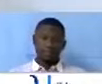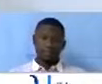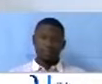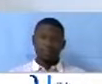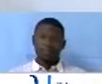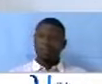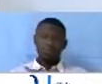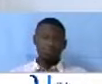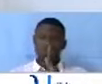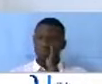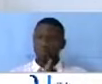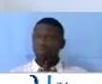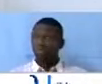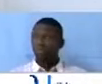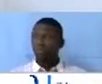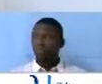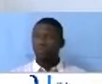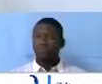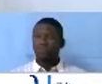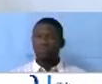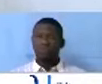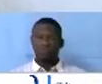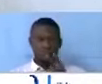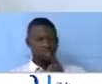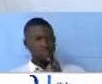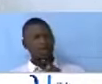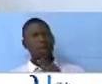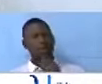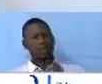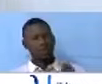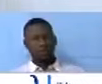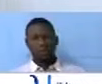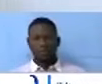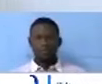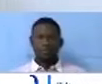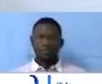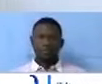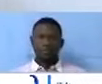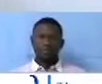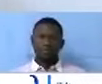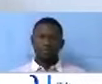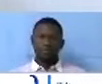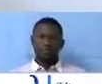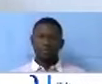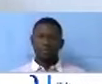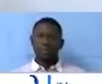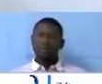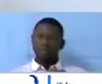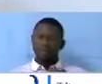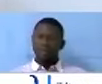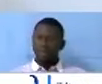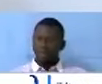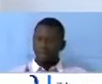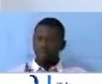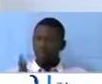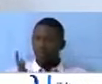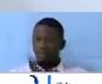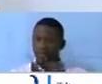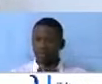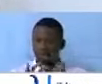It's not wrong. You see, I'm Mr. Chairman. Gis nga Mr. Chairman. I was the head of the investigation.